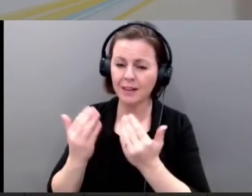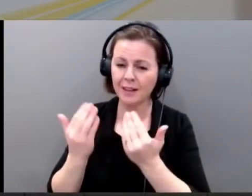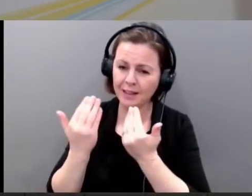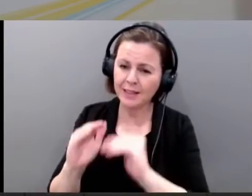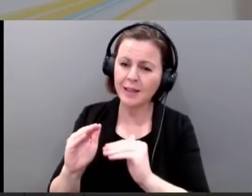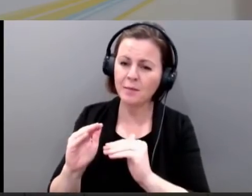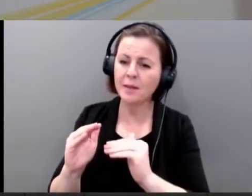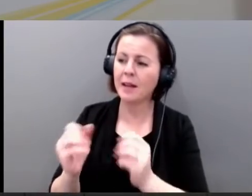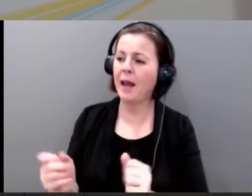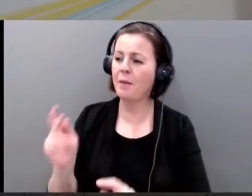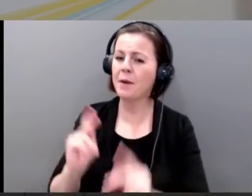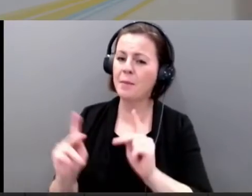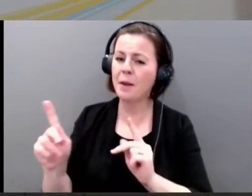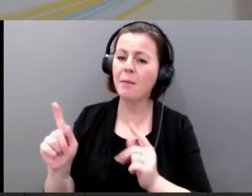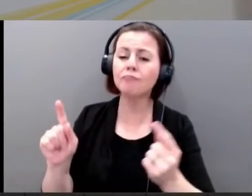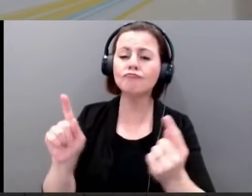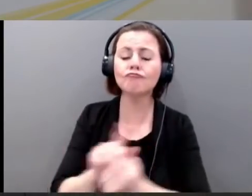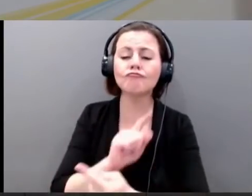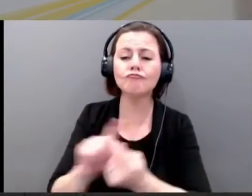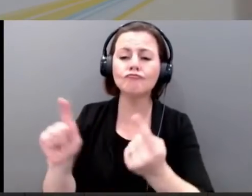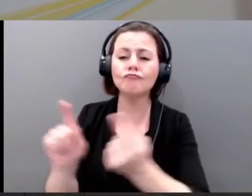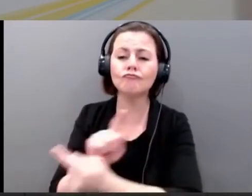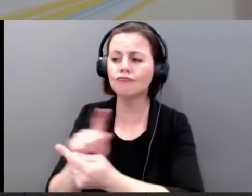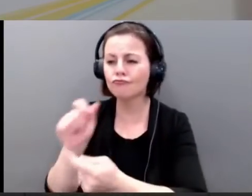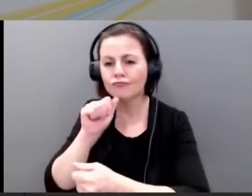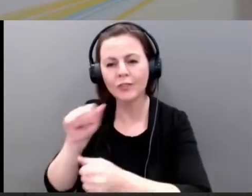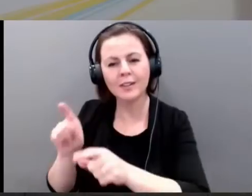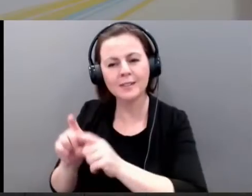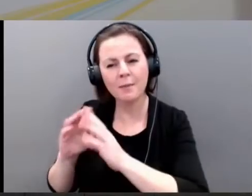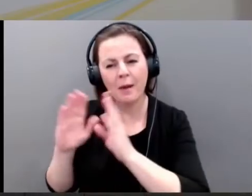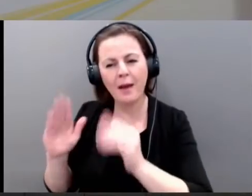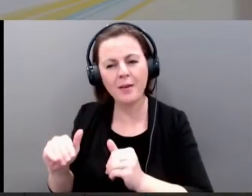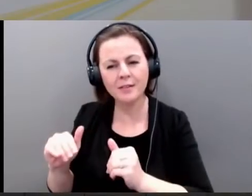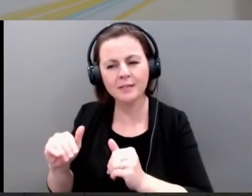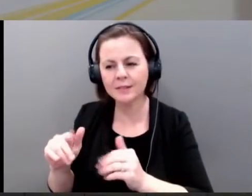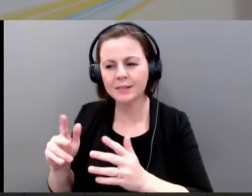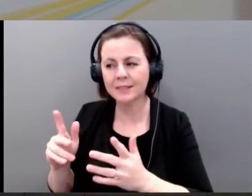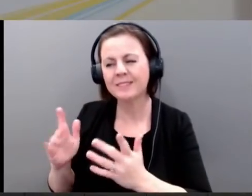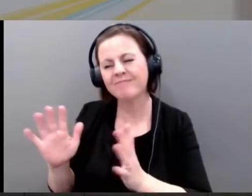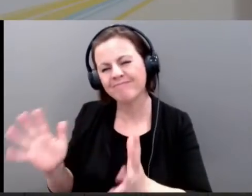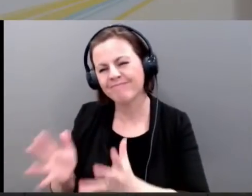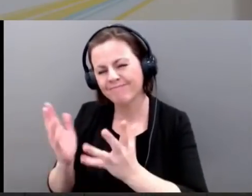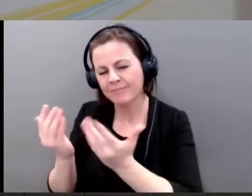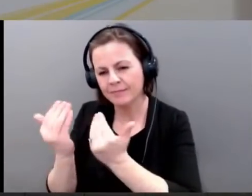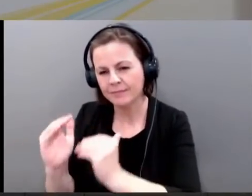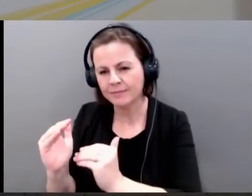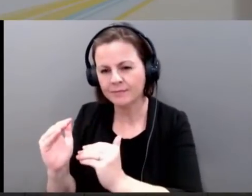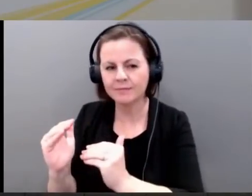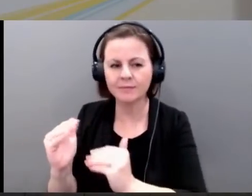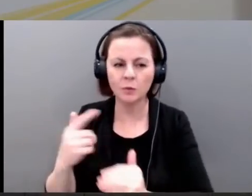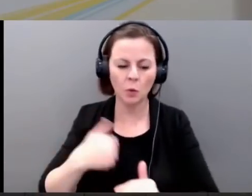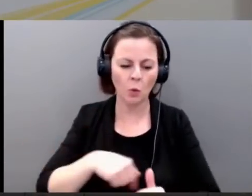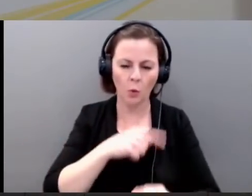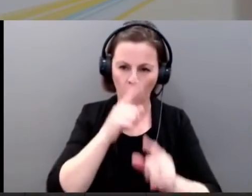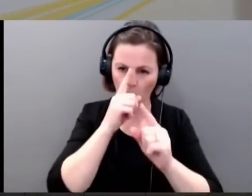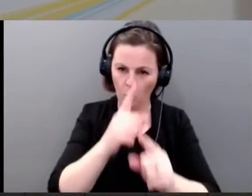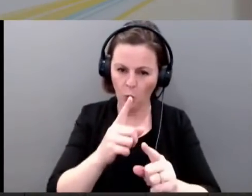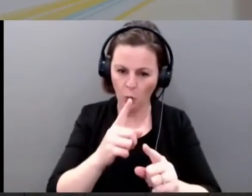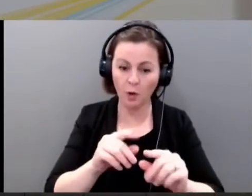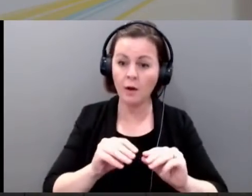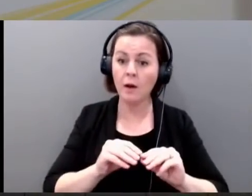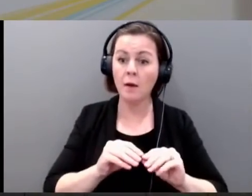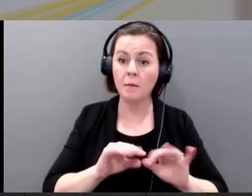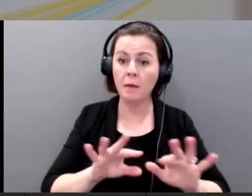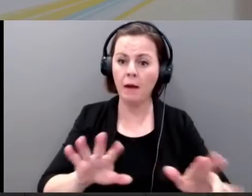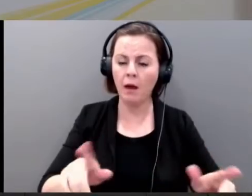their household, basically, so that we can all have a quicker recovery and less impact